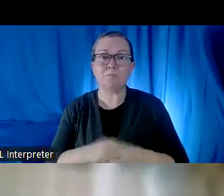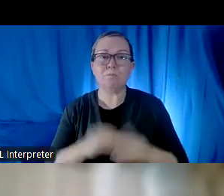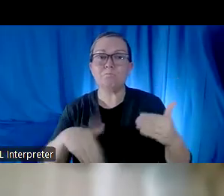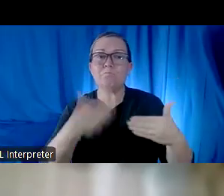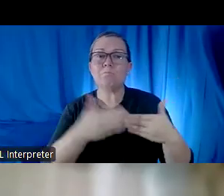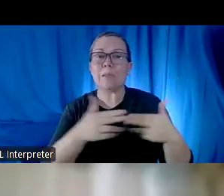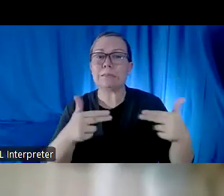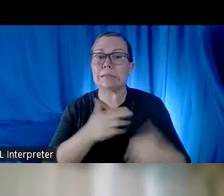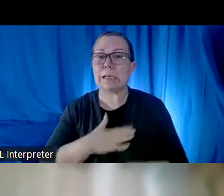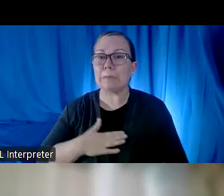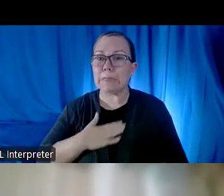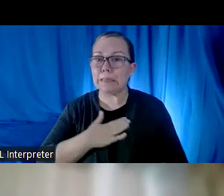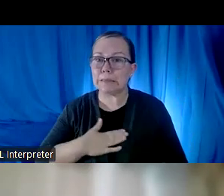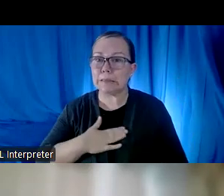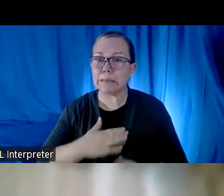next slide, please?